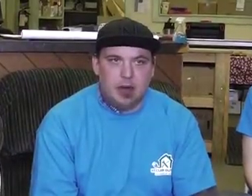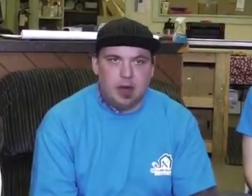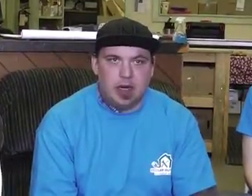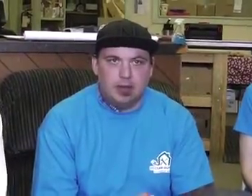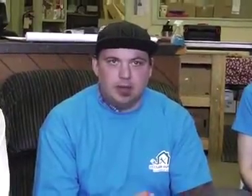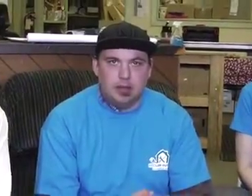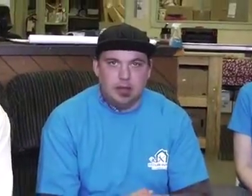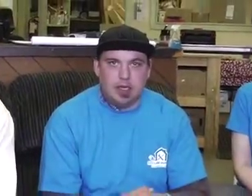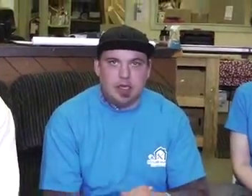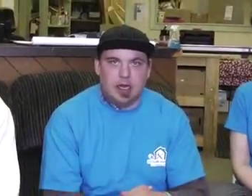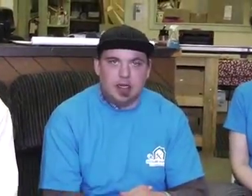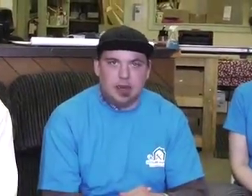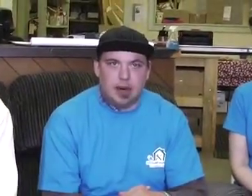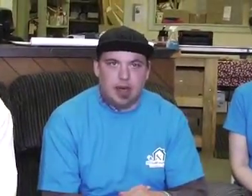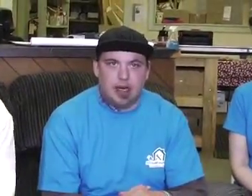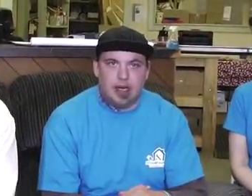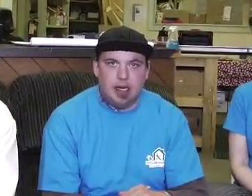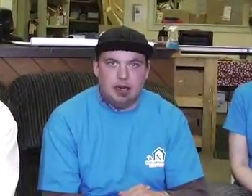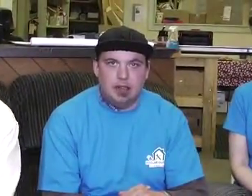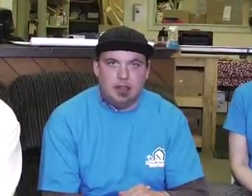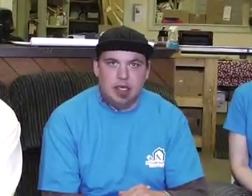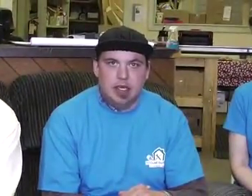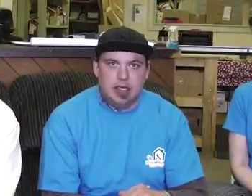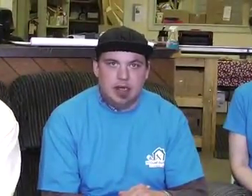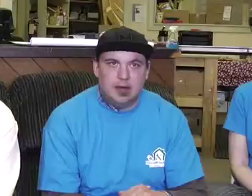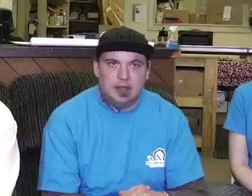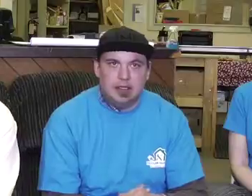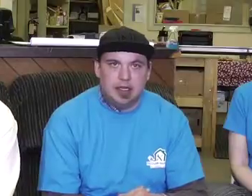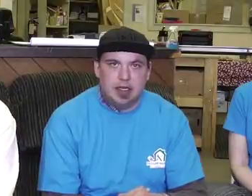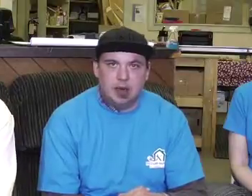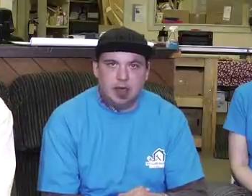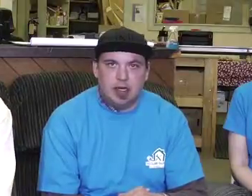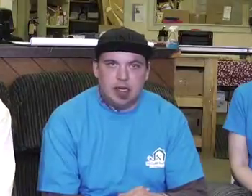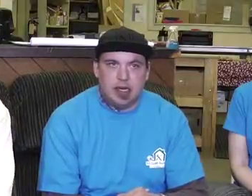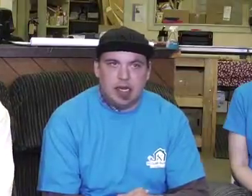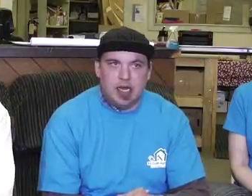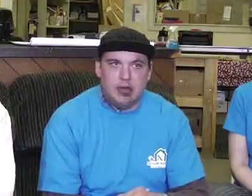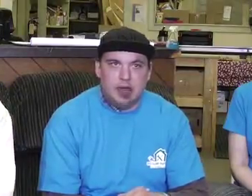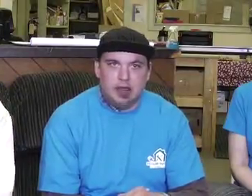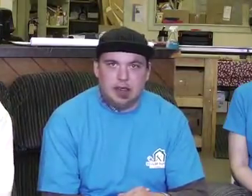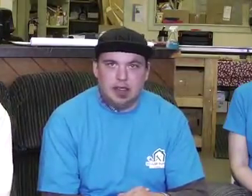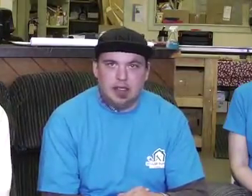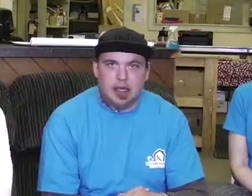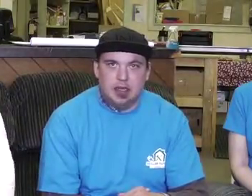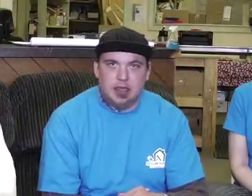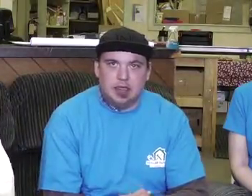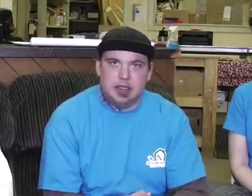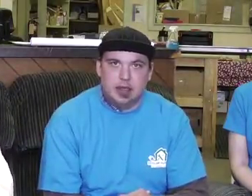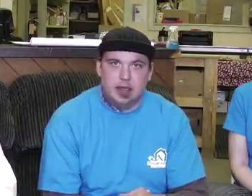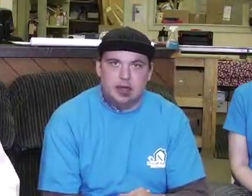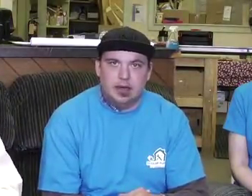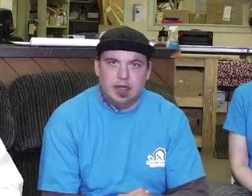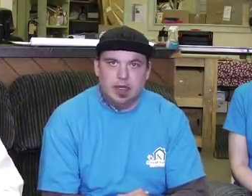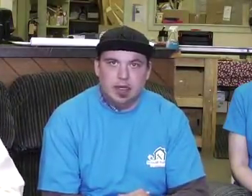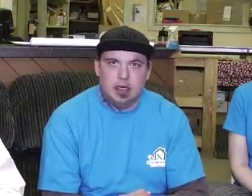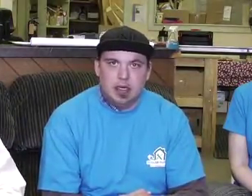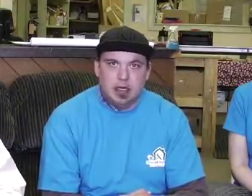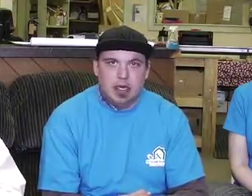go through, and I'm really glad I took part in it, and it was definitely a journey I'd want to take again if I was ever to start a business or